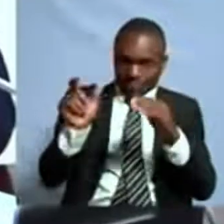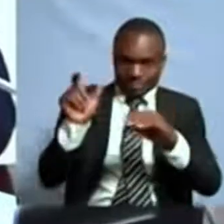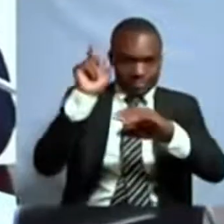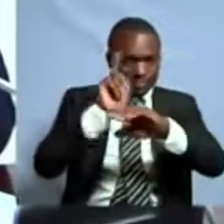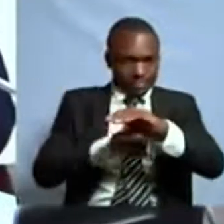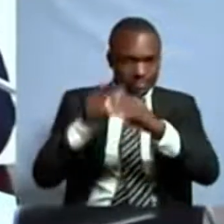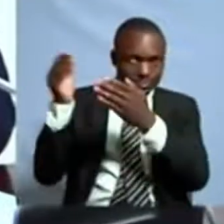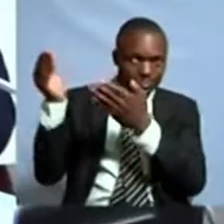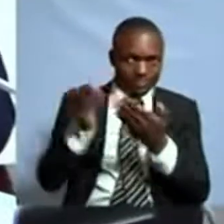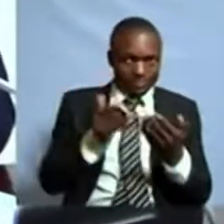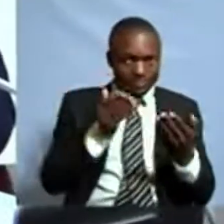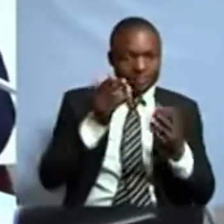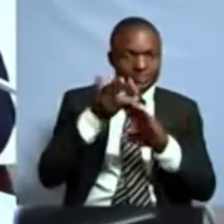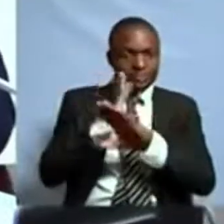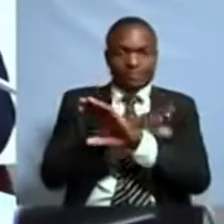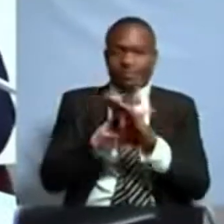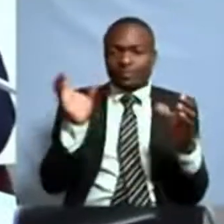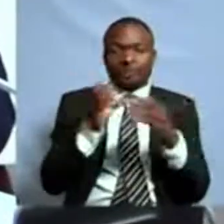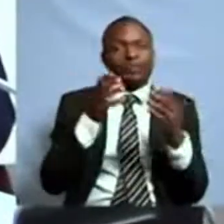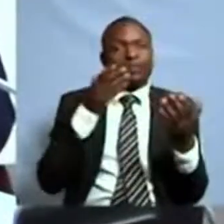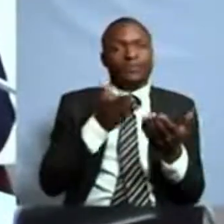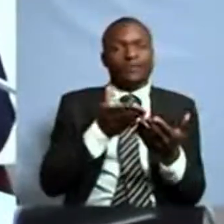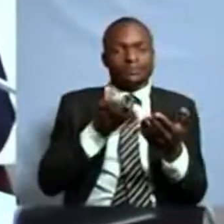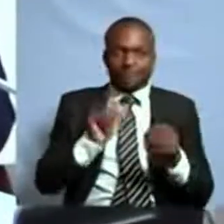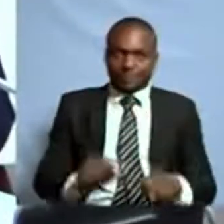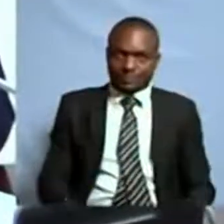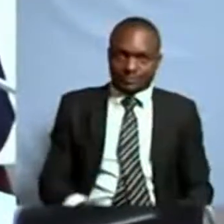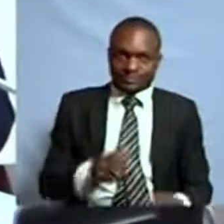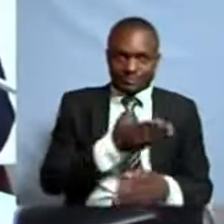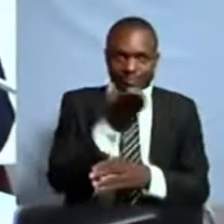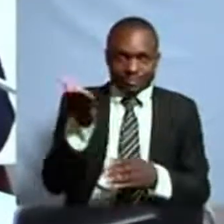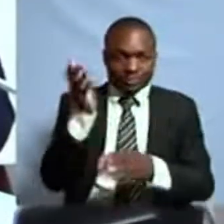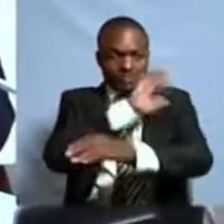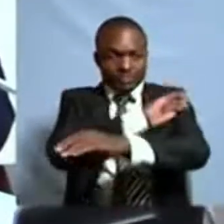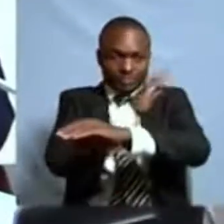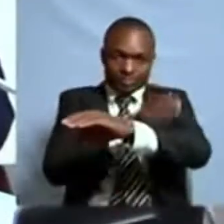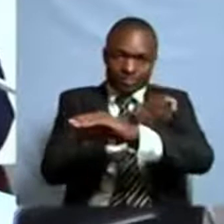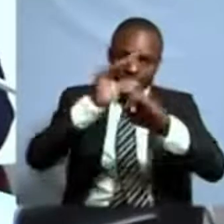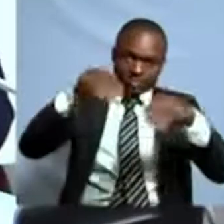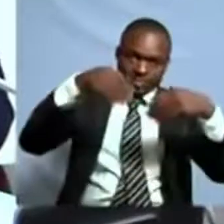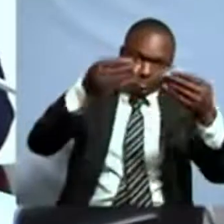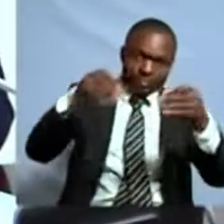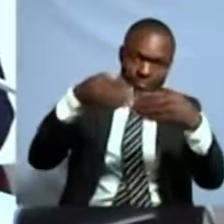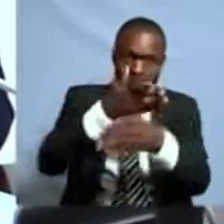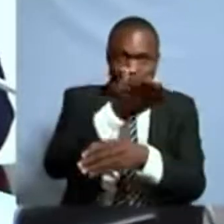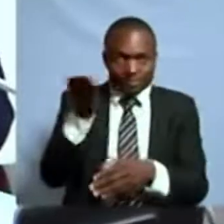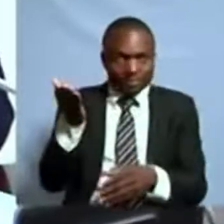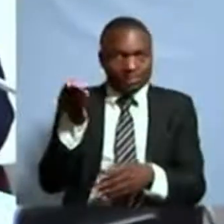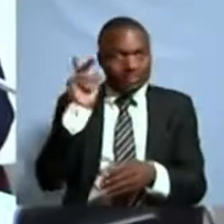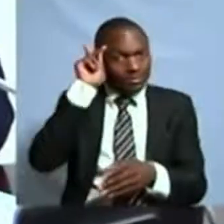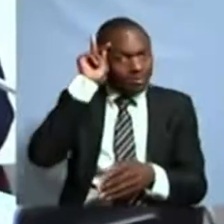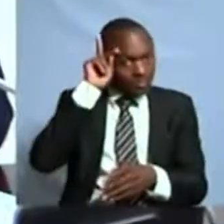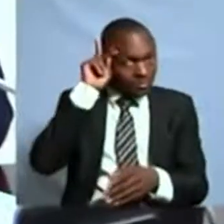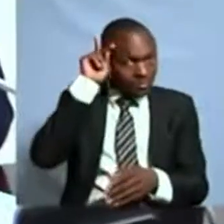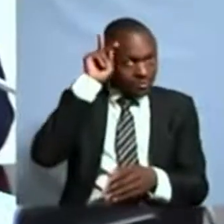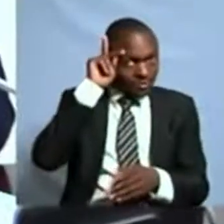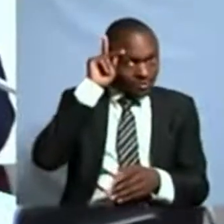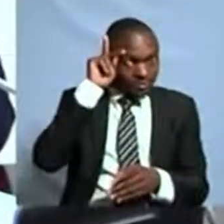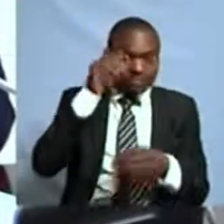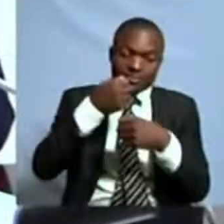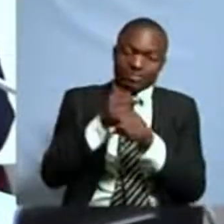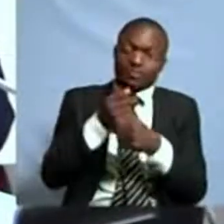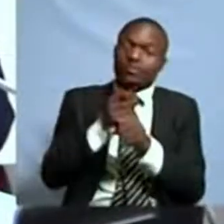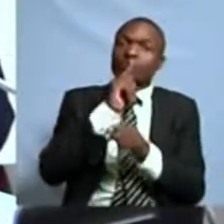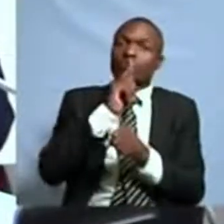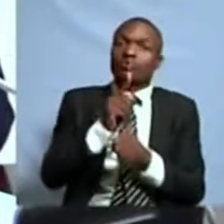appear before a committee such as this one, these immunities are extended to you for the purposes of ensuring